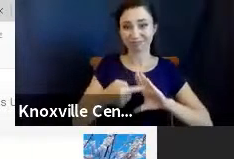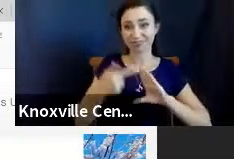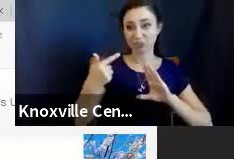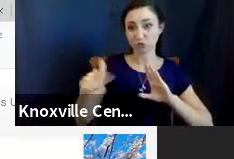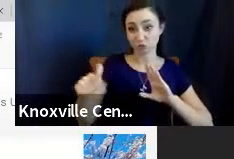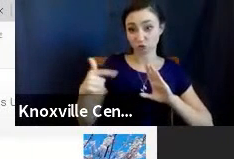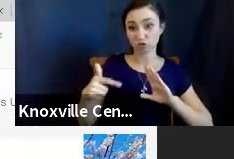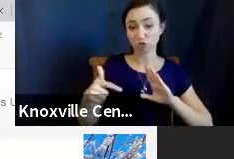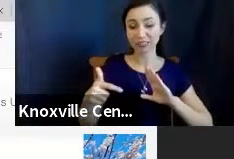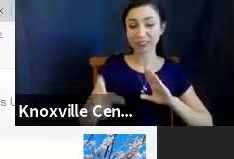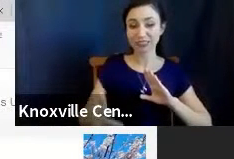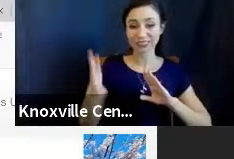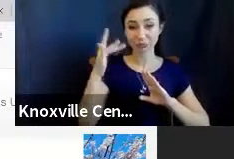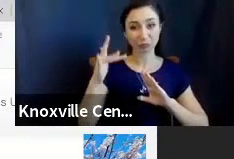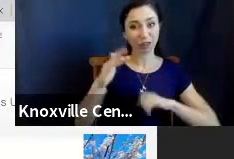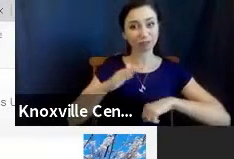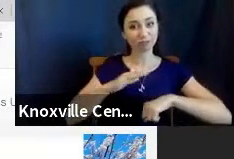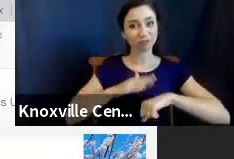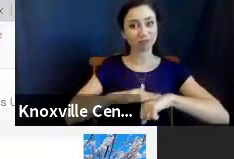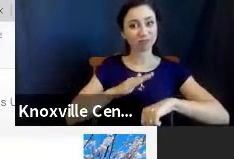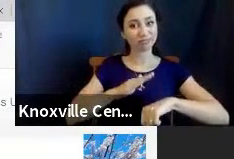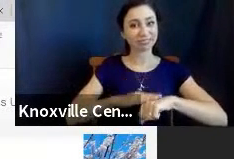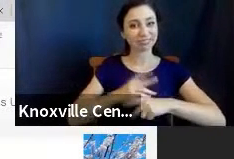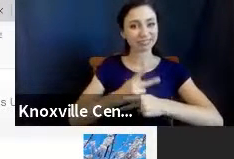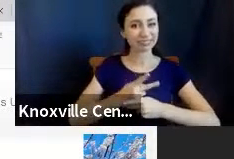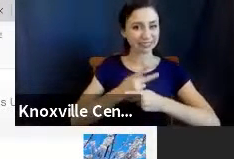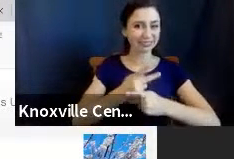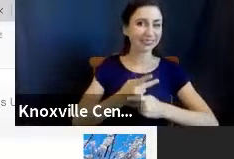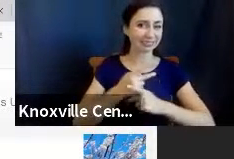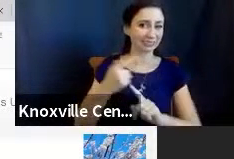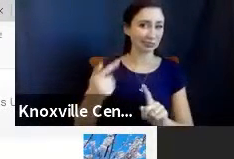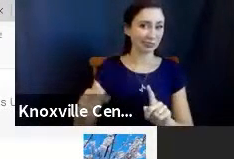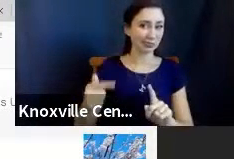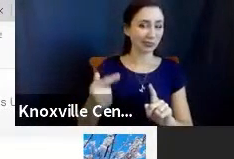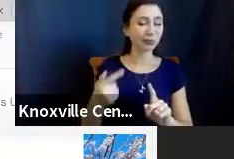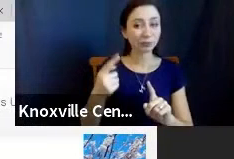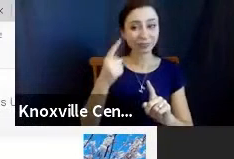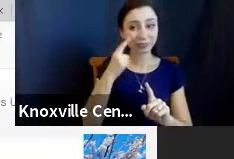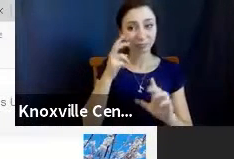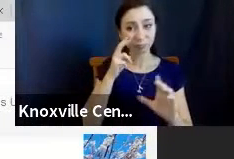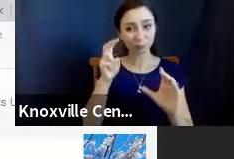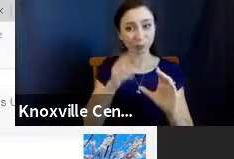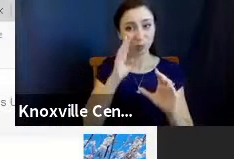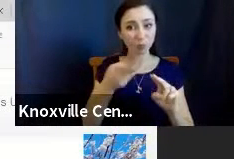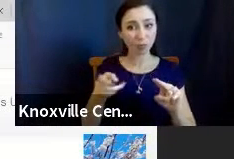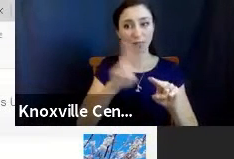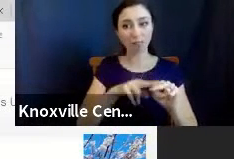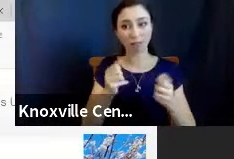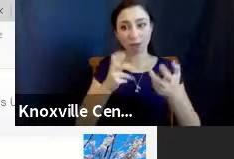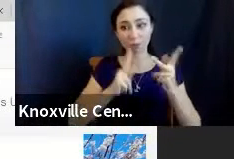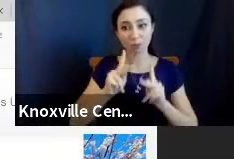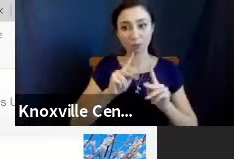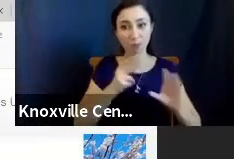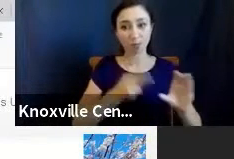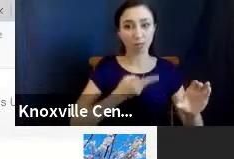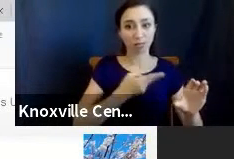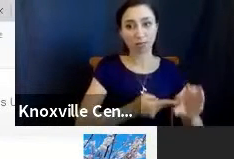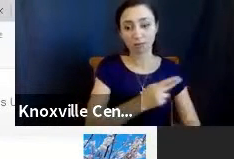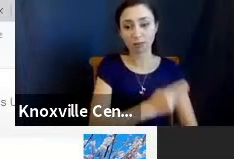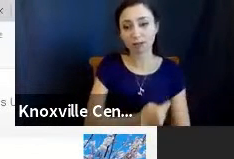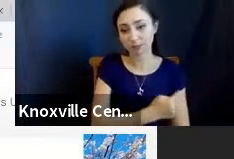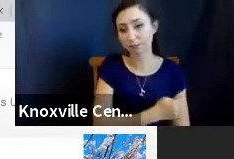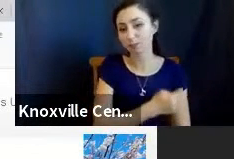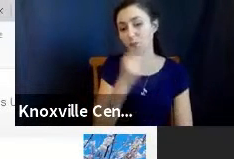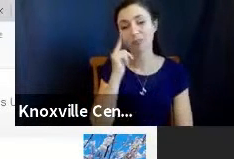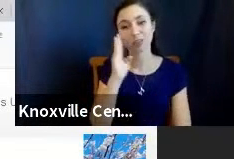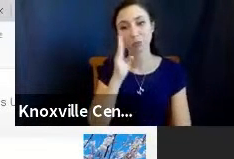green. However, it is a cautious green because we anticipate this number to increase with the growing number of hospitalizations. And then we